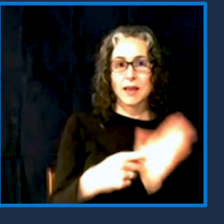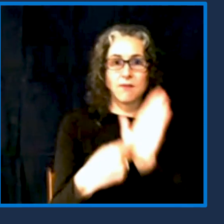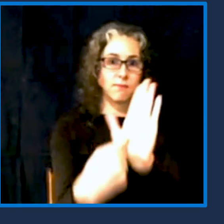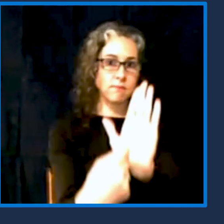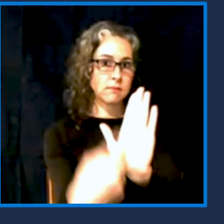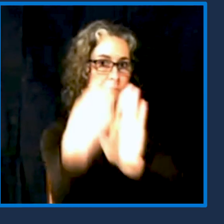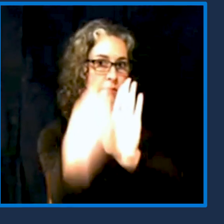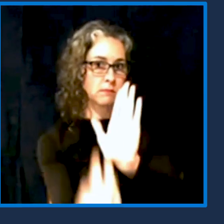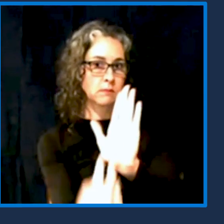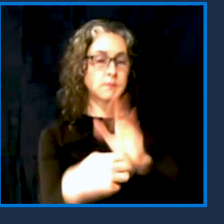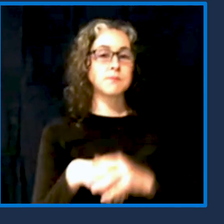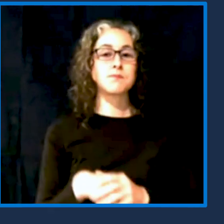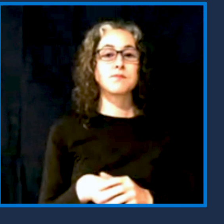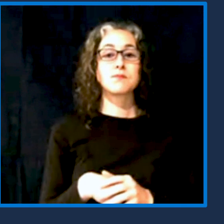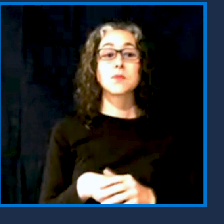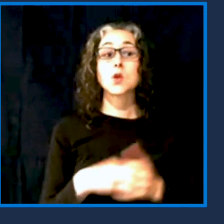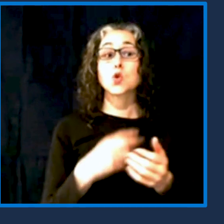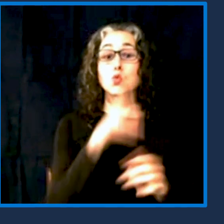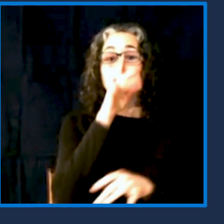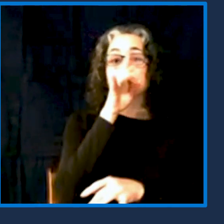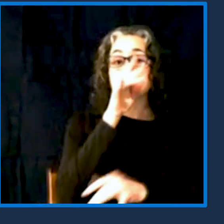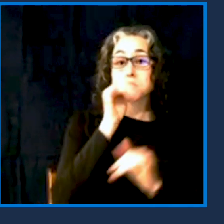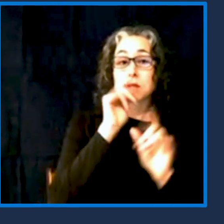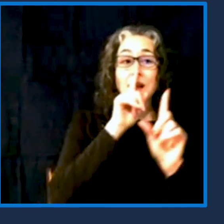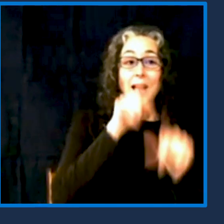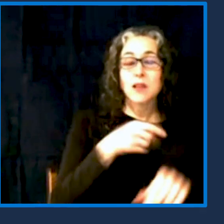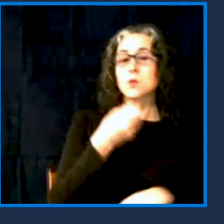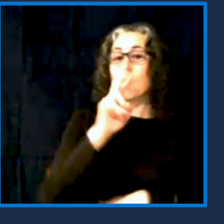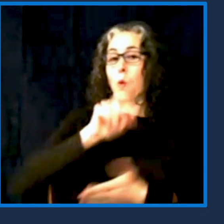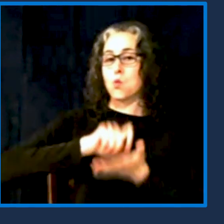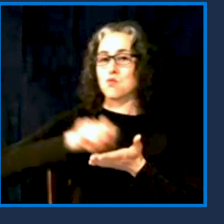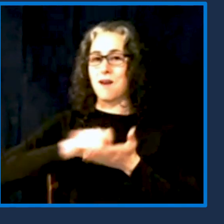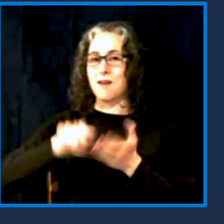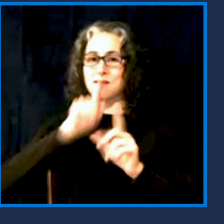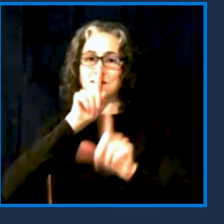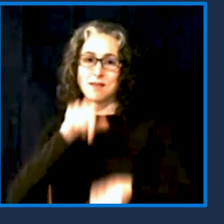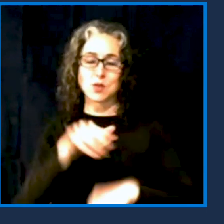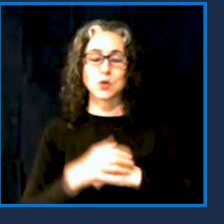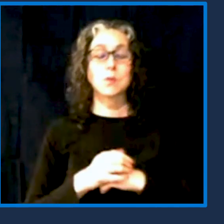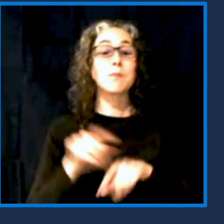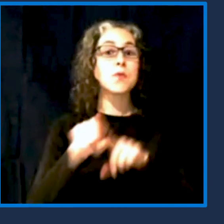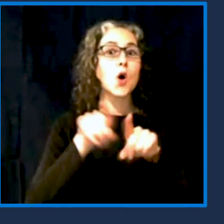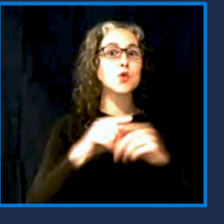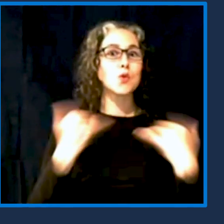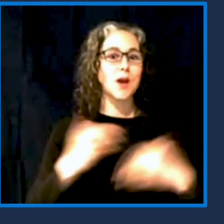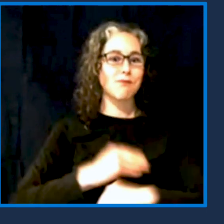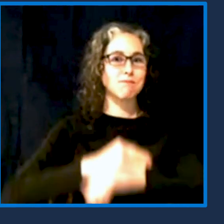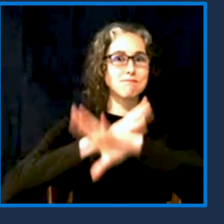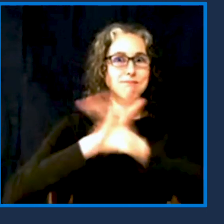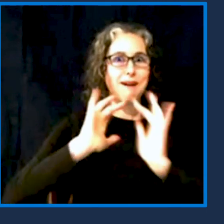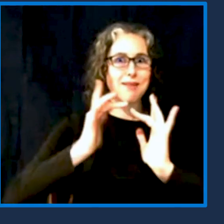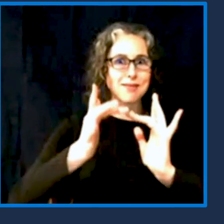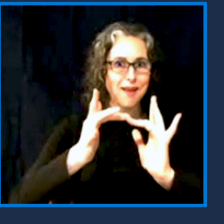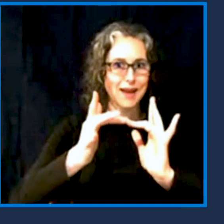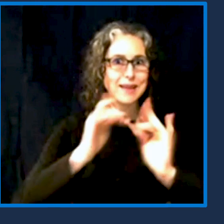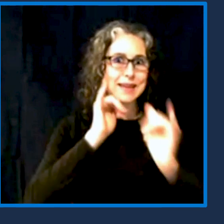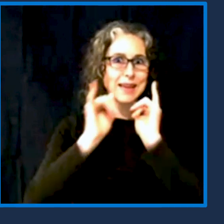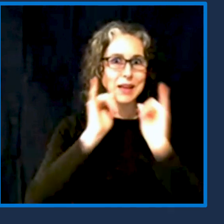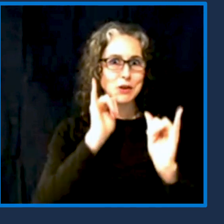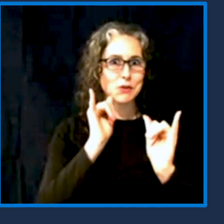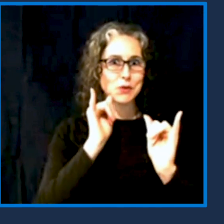the option to communicate verbally or in writing. Now that we're in this virtual world and many of our interviews are happening over